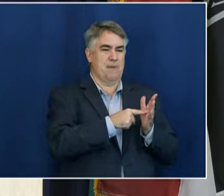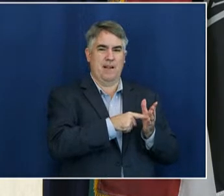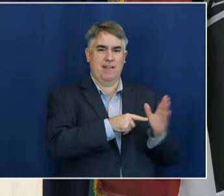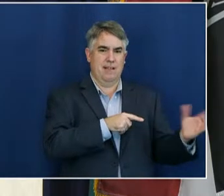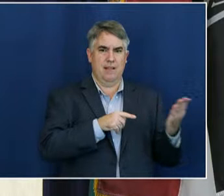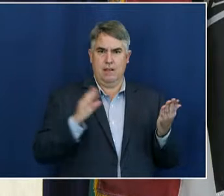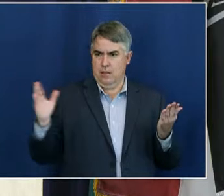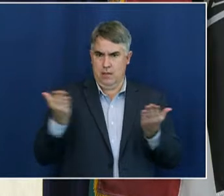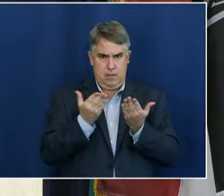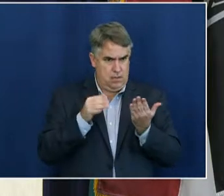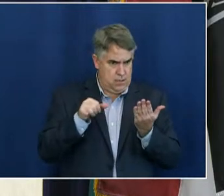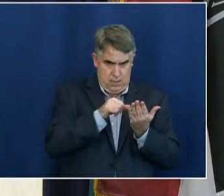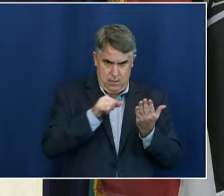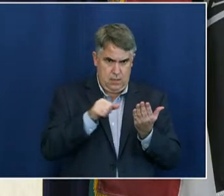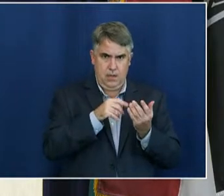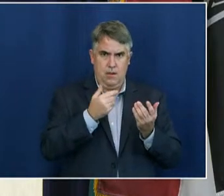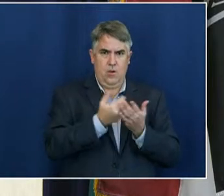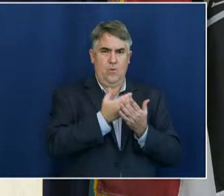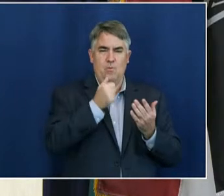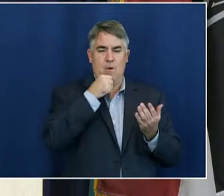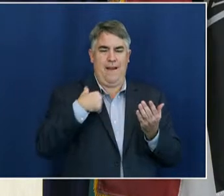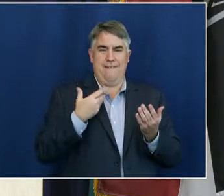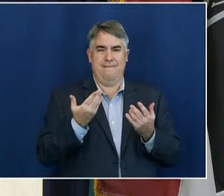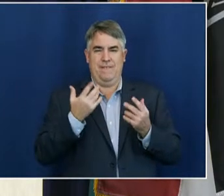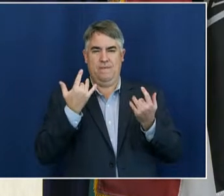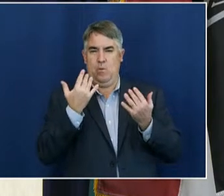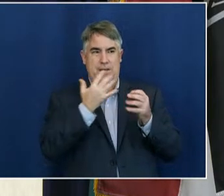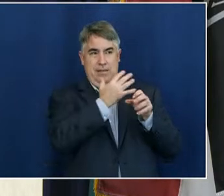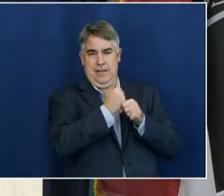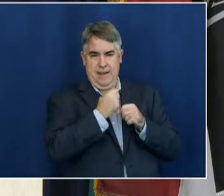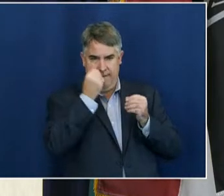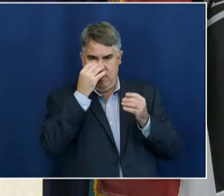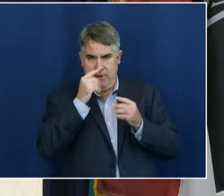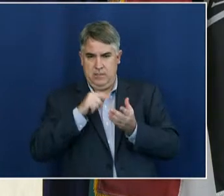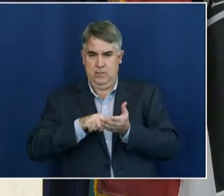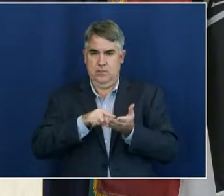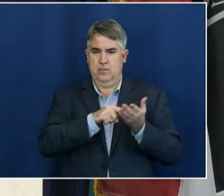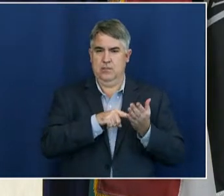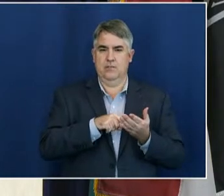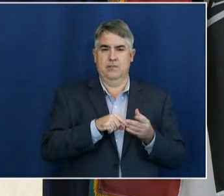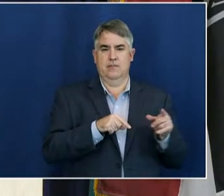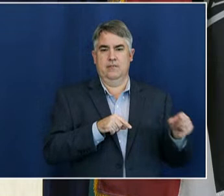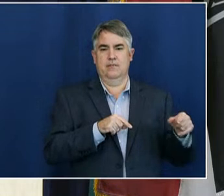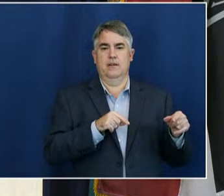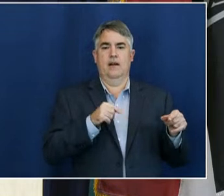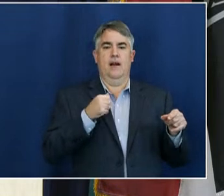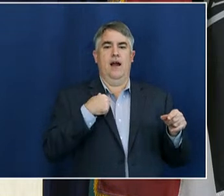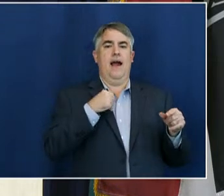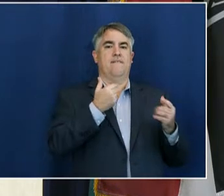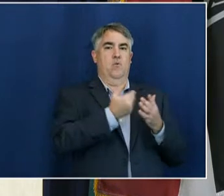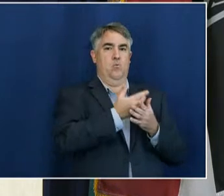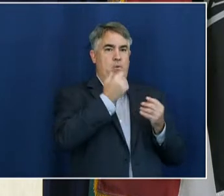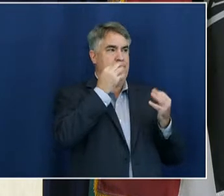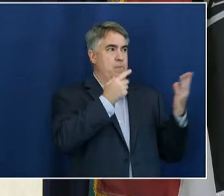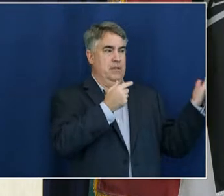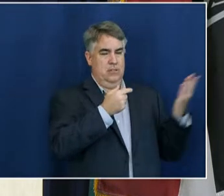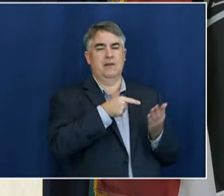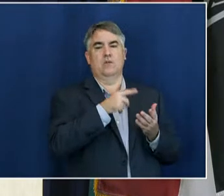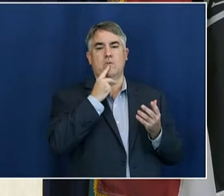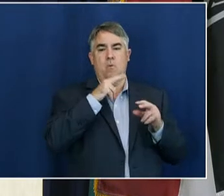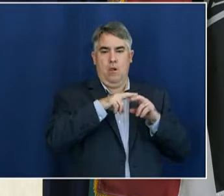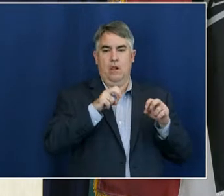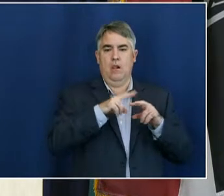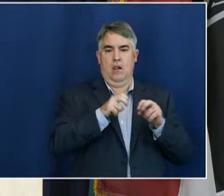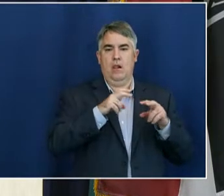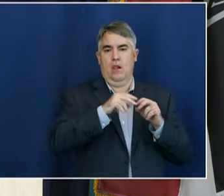B117. But because there was an intimate member of the household who did have that variant, and that individual was pretty much exposed to